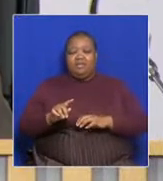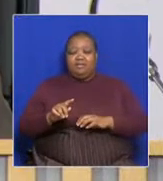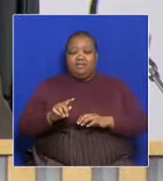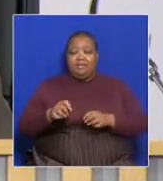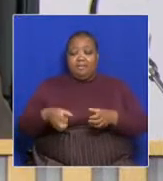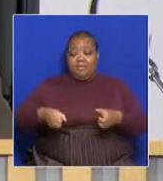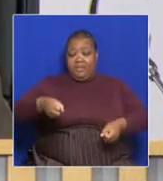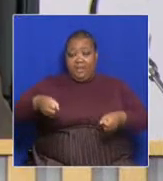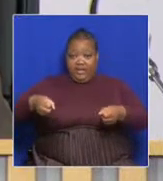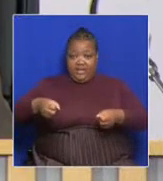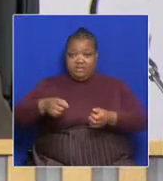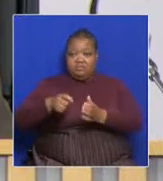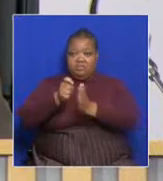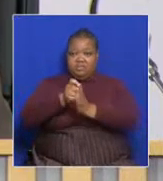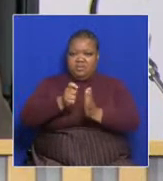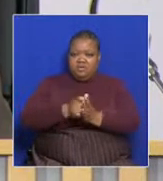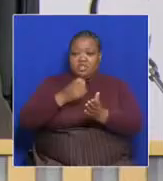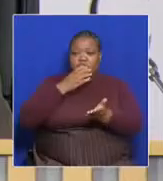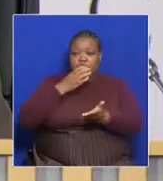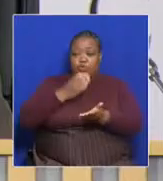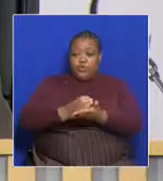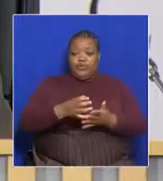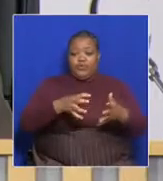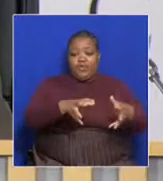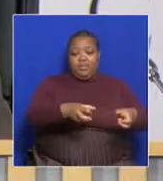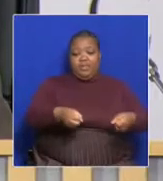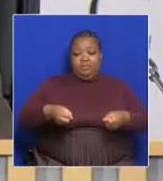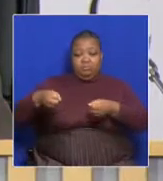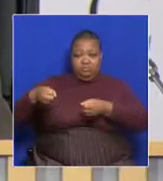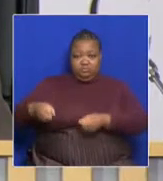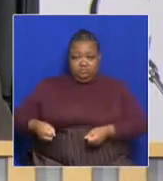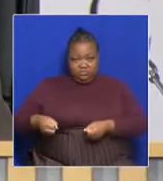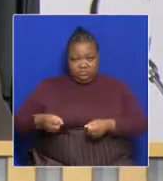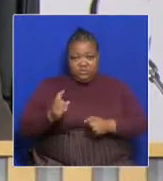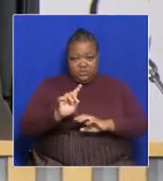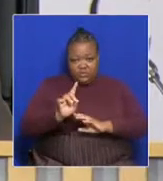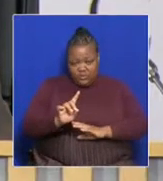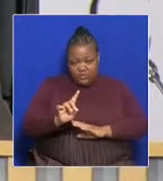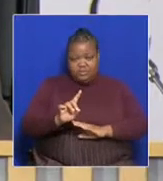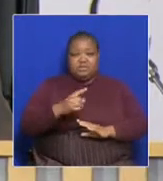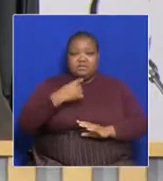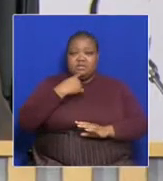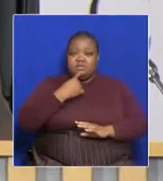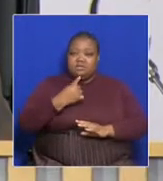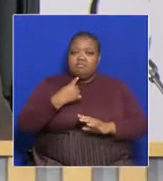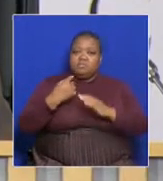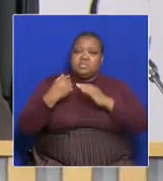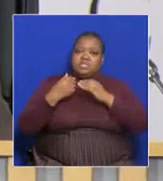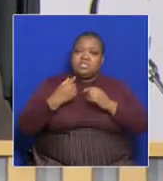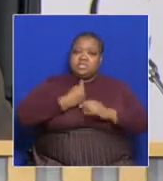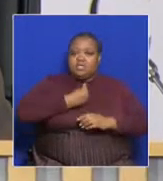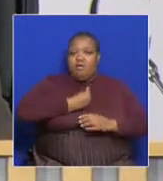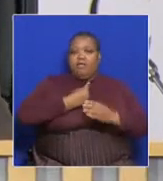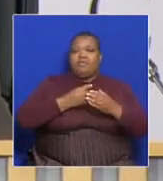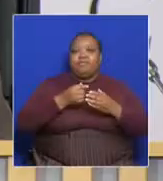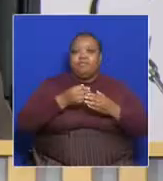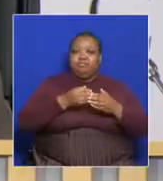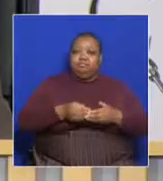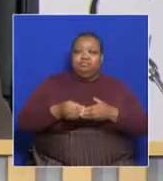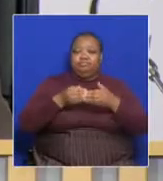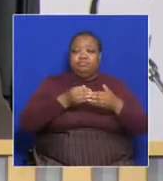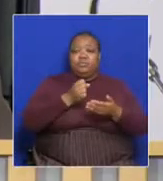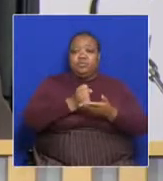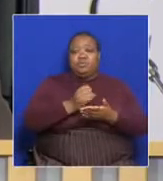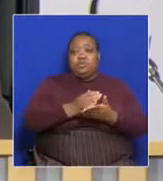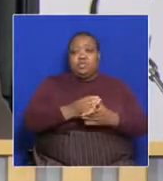I can't recall offhand, but I'm saying we would safeguard ourselves to ensure that he doesn't come back and say bags are